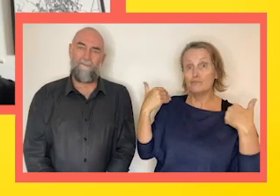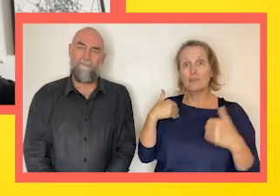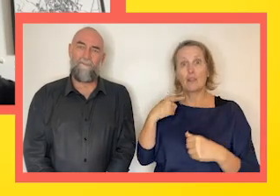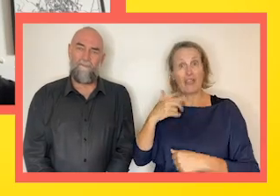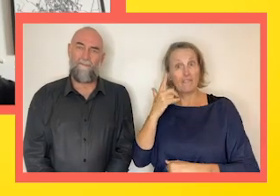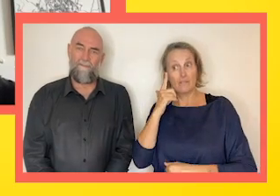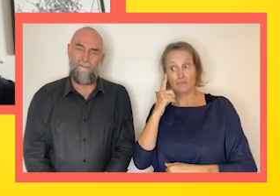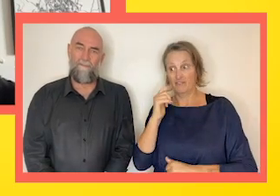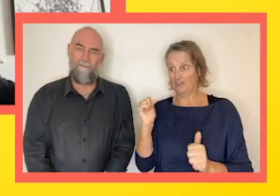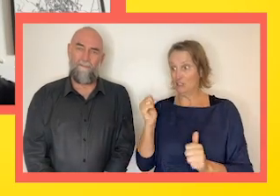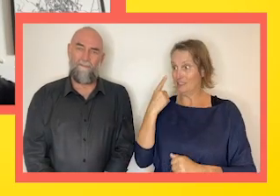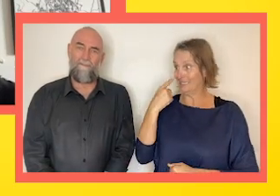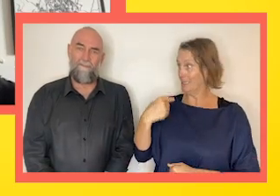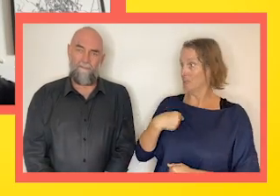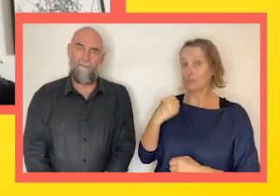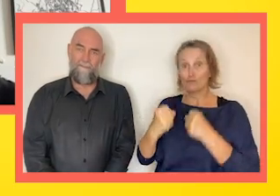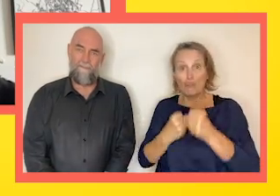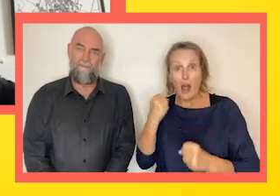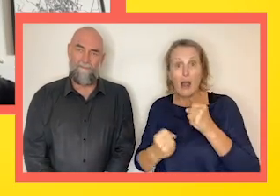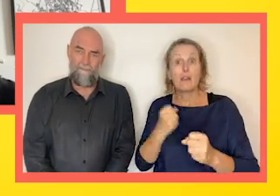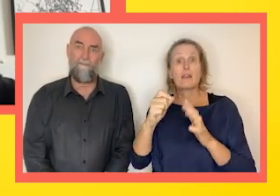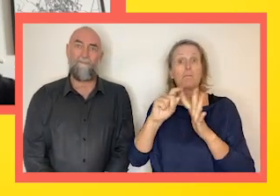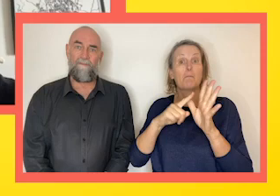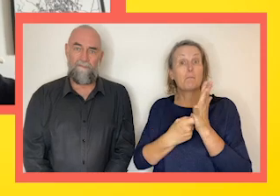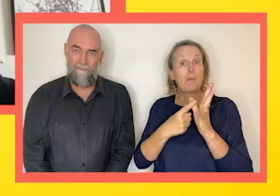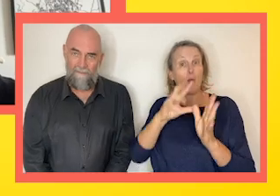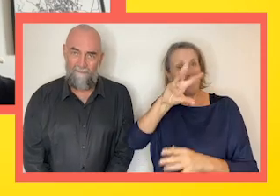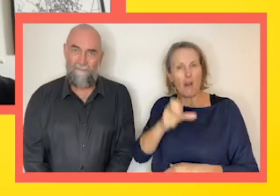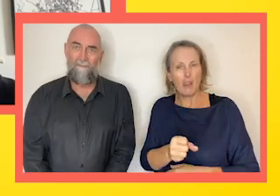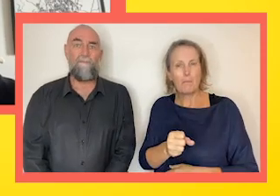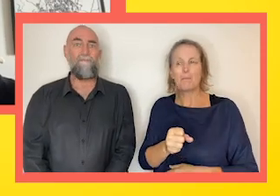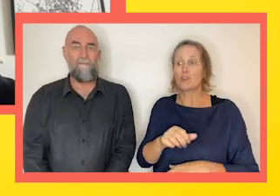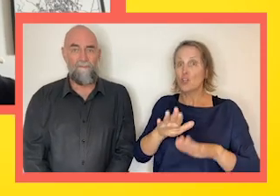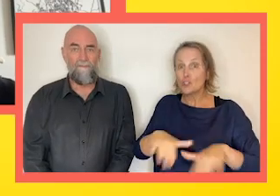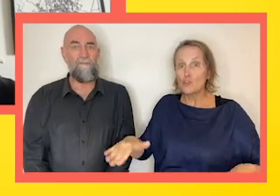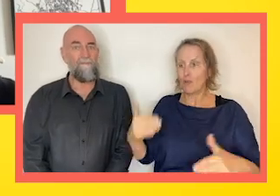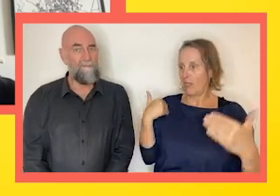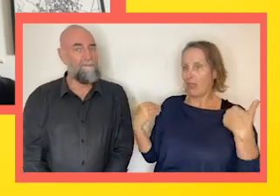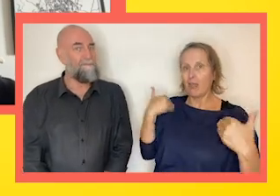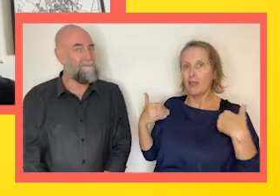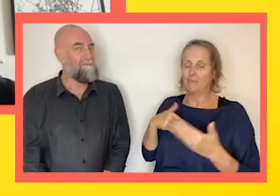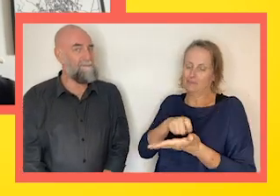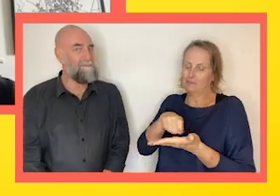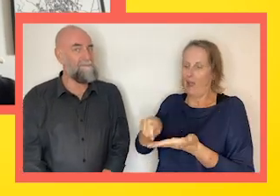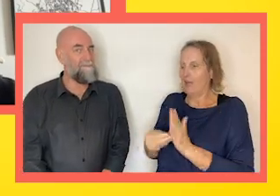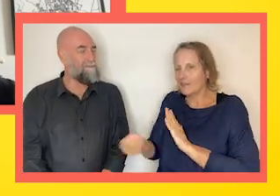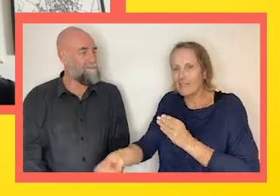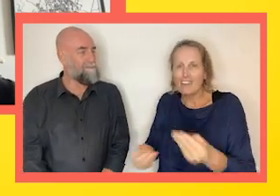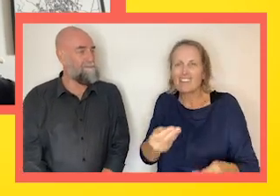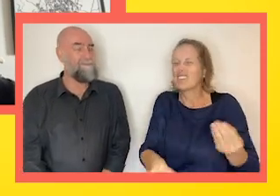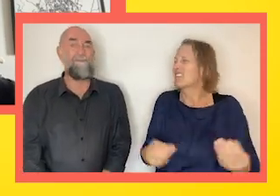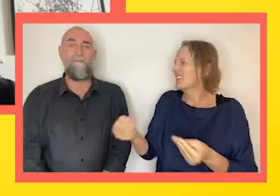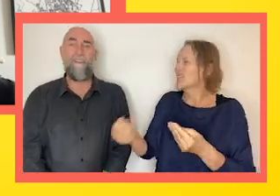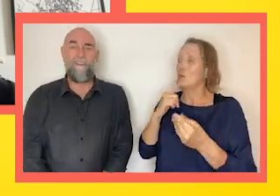me race at the Paralympic Games and World Championships, and kids in particular as well love getting things signed and all that sort of stuff.